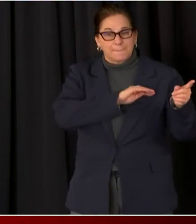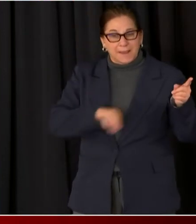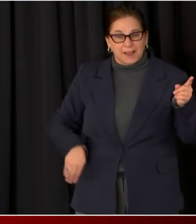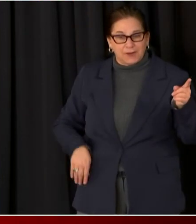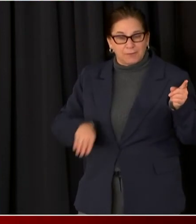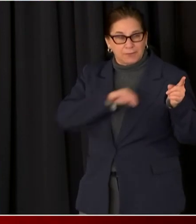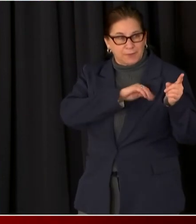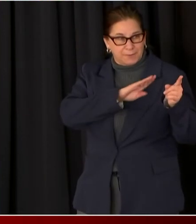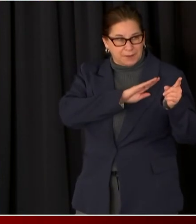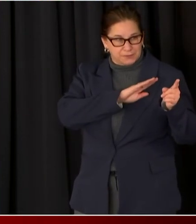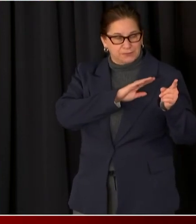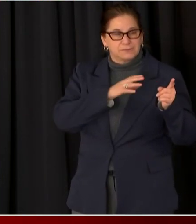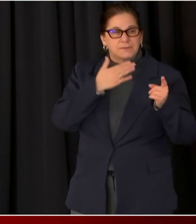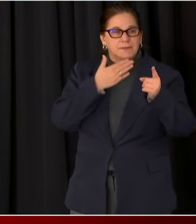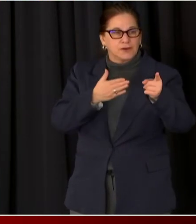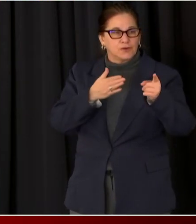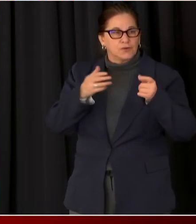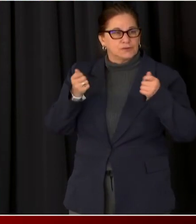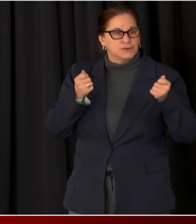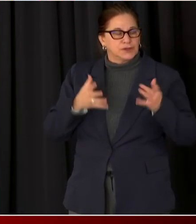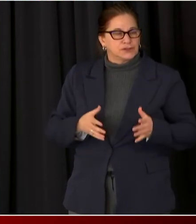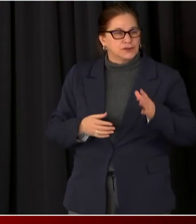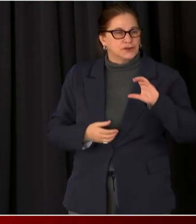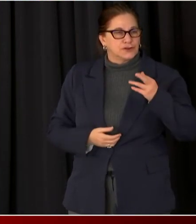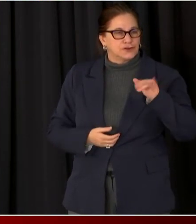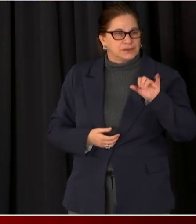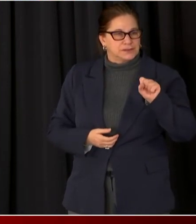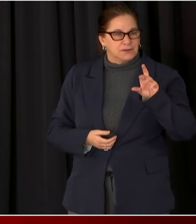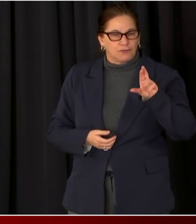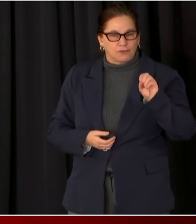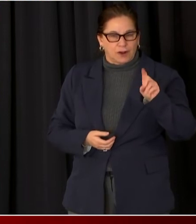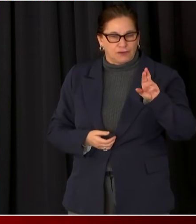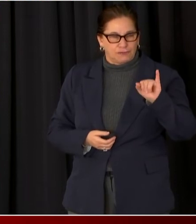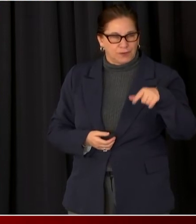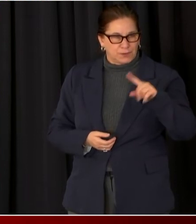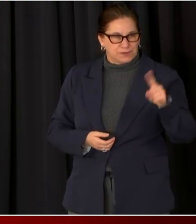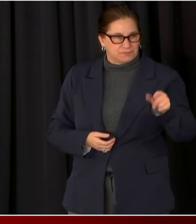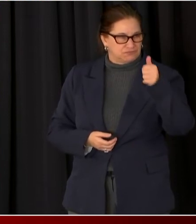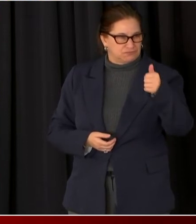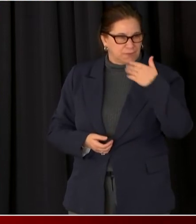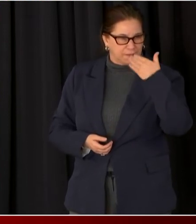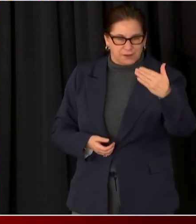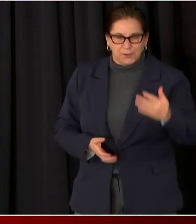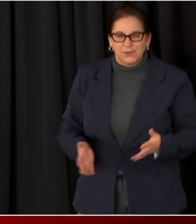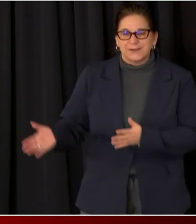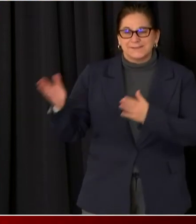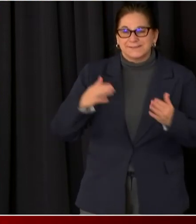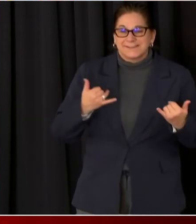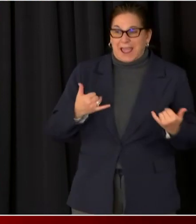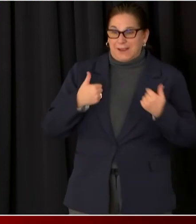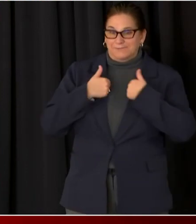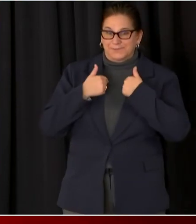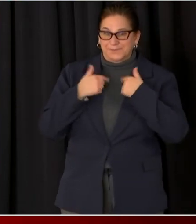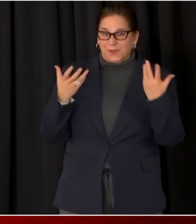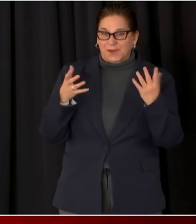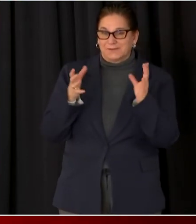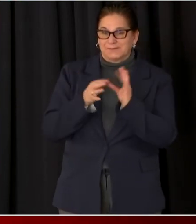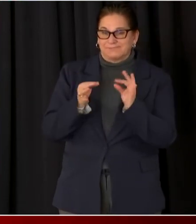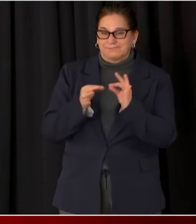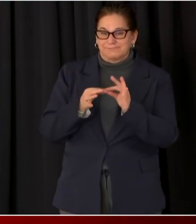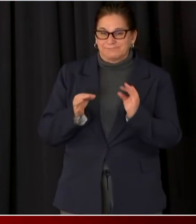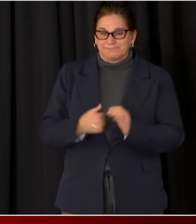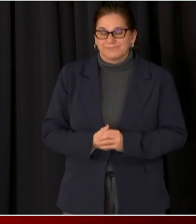out on all of our platforms as well to remind people of that critical information that